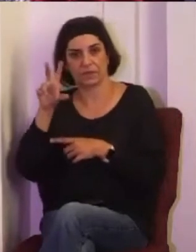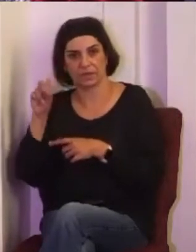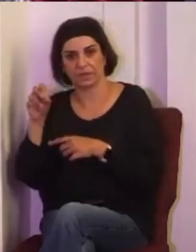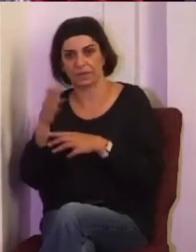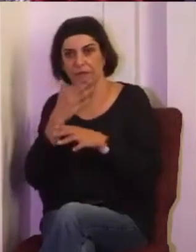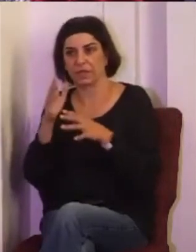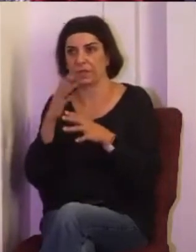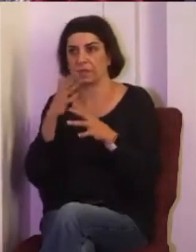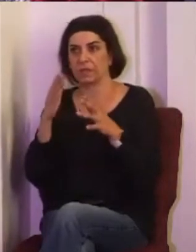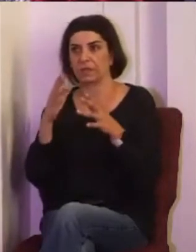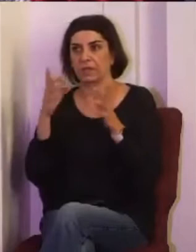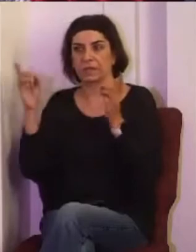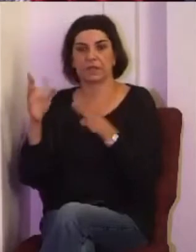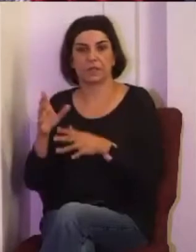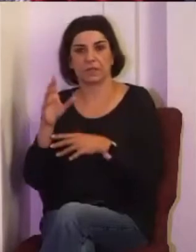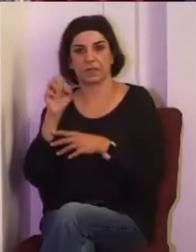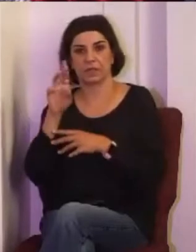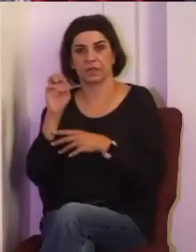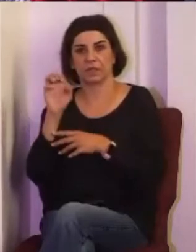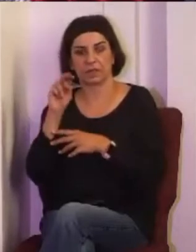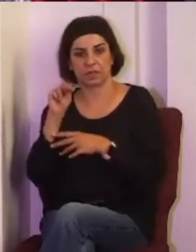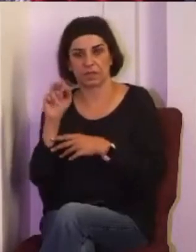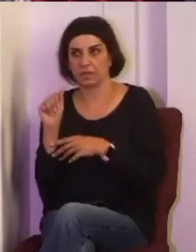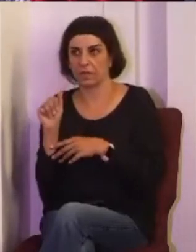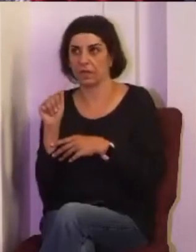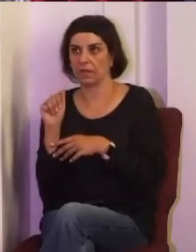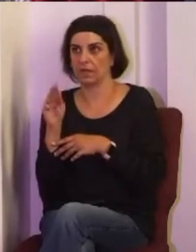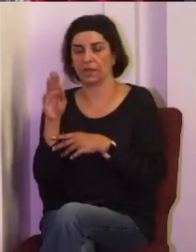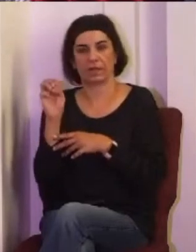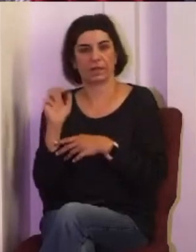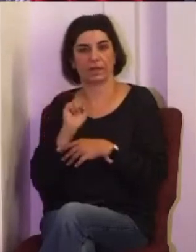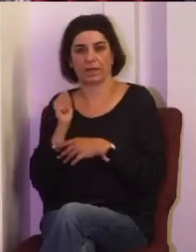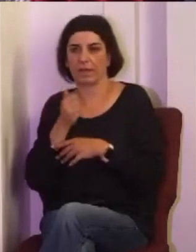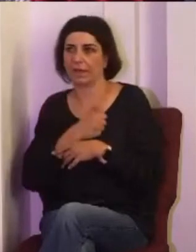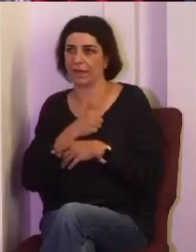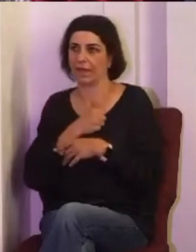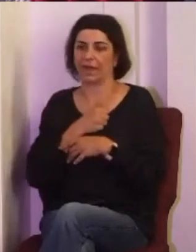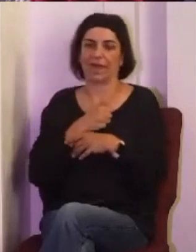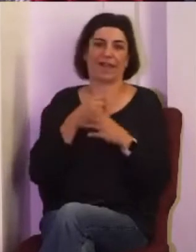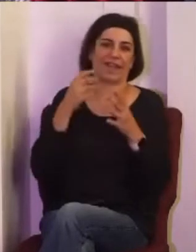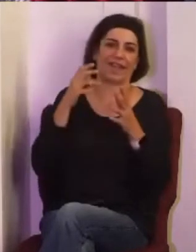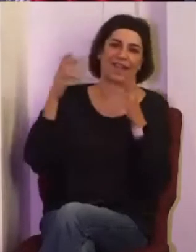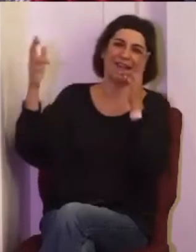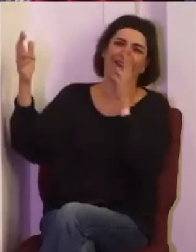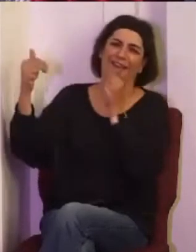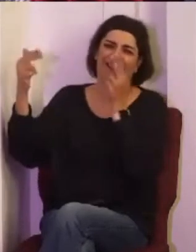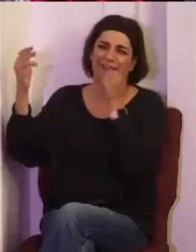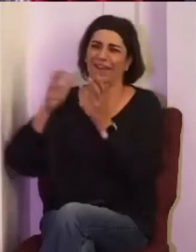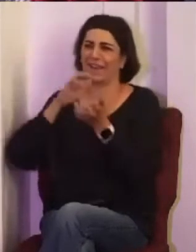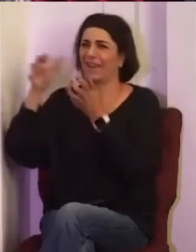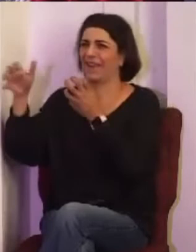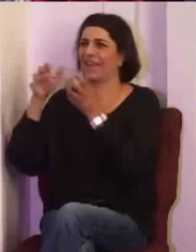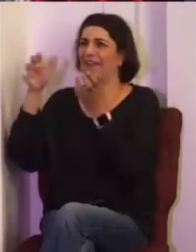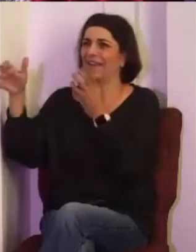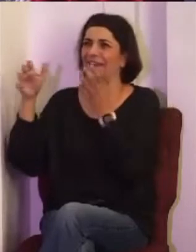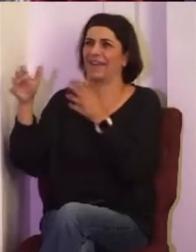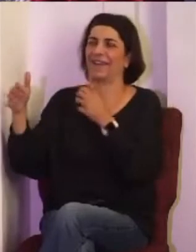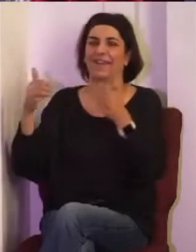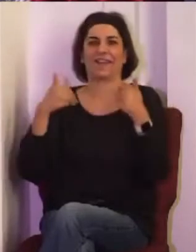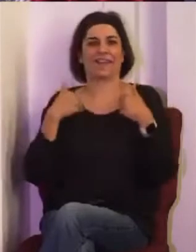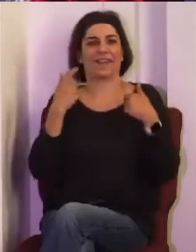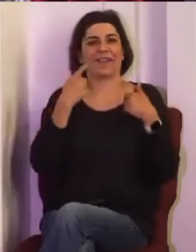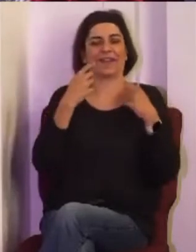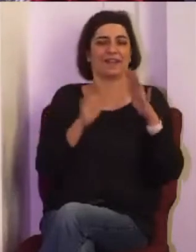of us, Karina, we were all outside, and we were just being ourselves and just cutting up and having a good time. We had just had a